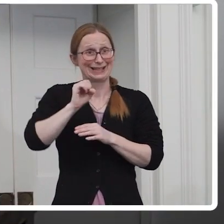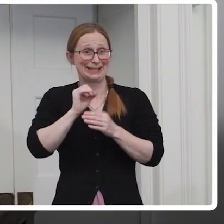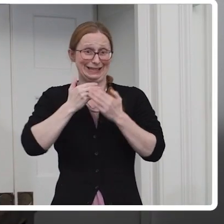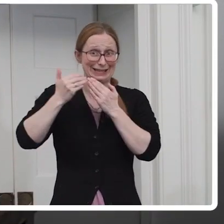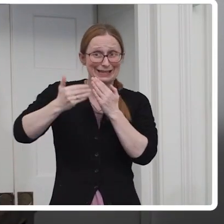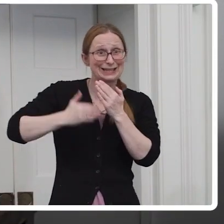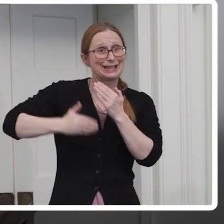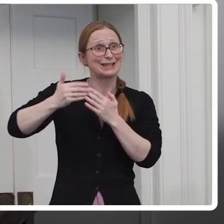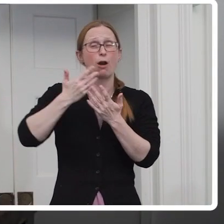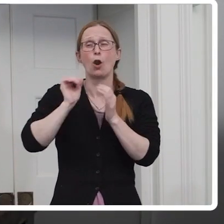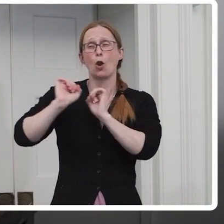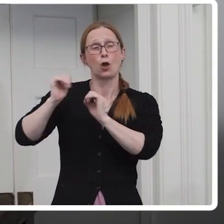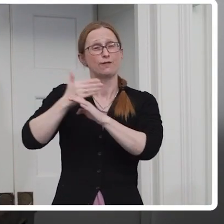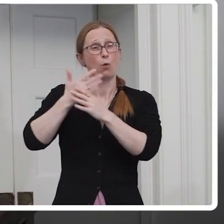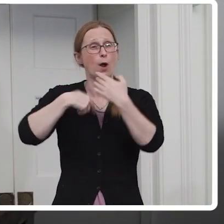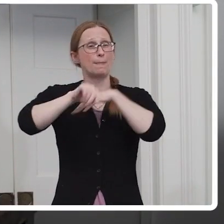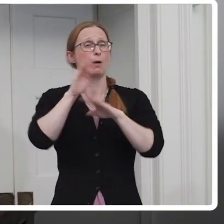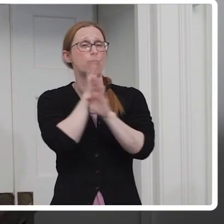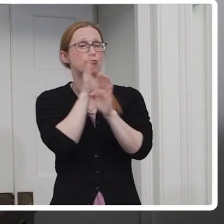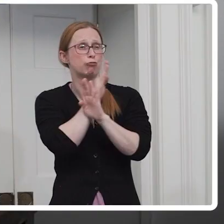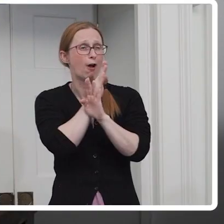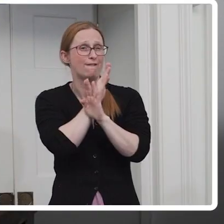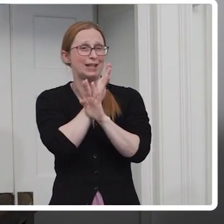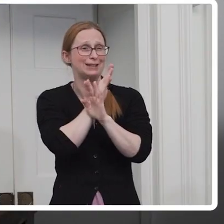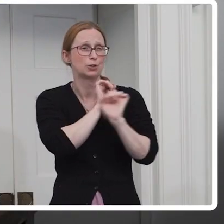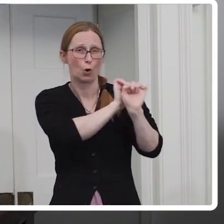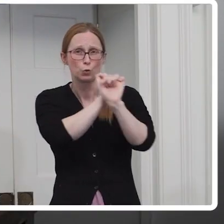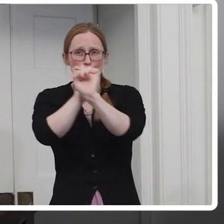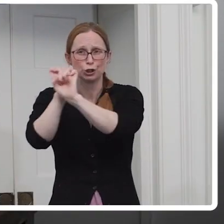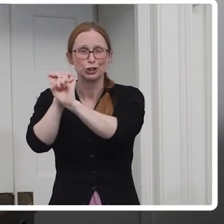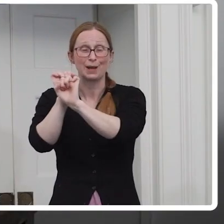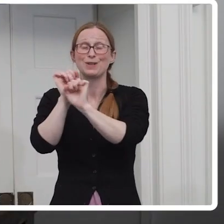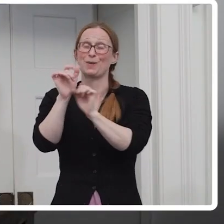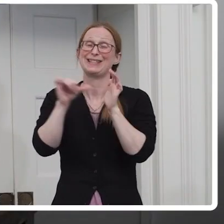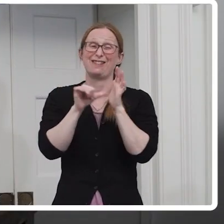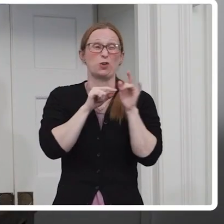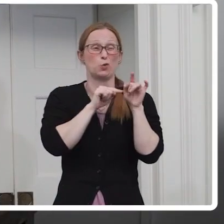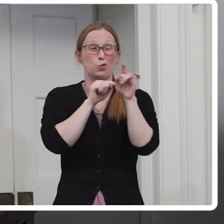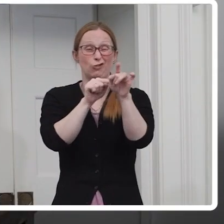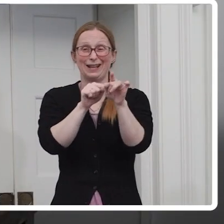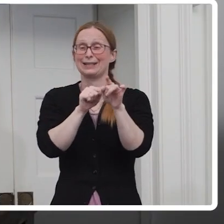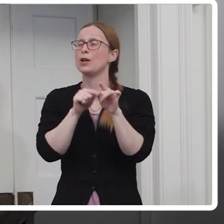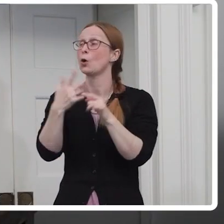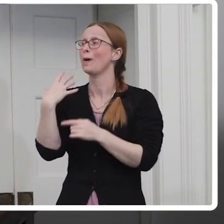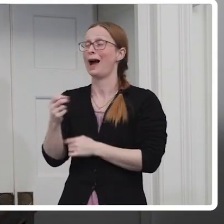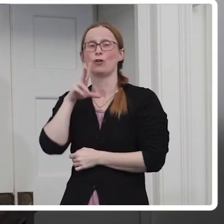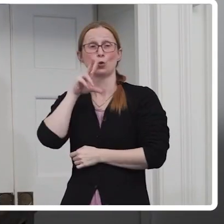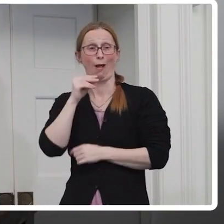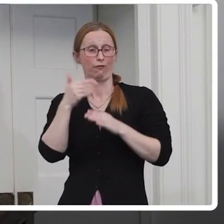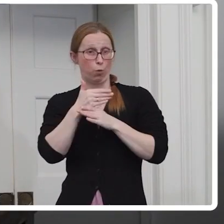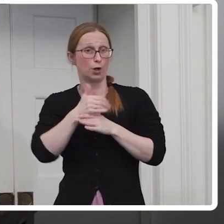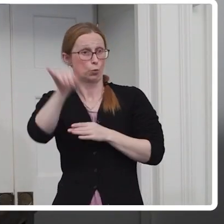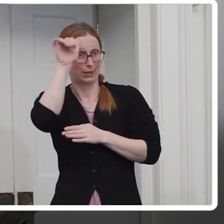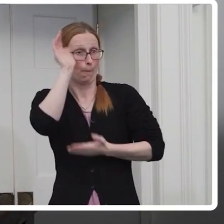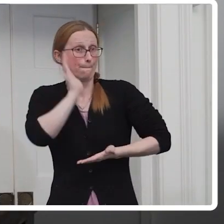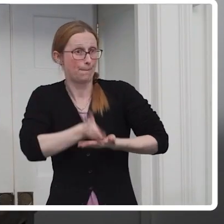so successful, a lot of her works went into private ownership, which makes them more difficult to trace. So what we have on display, these 12 works, are some of the